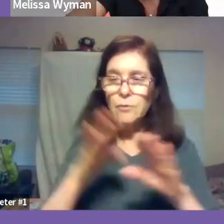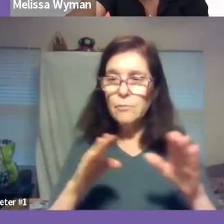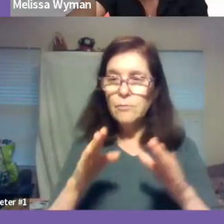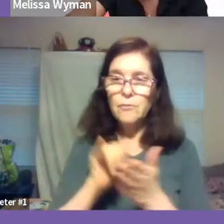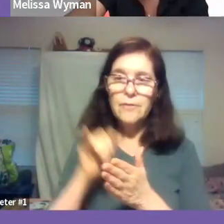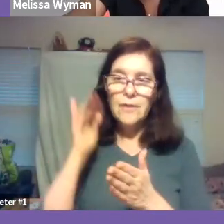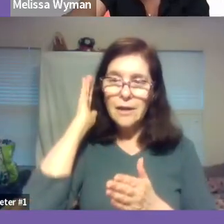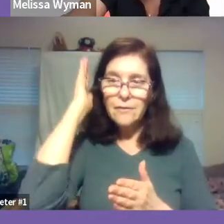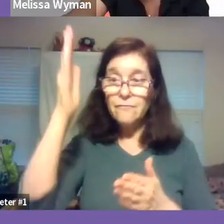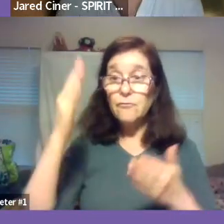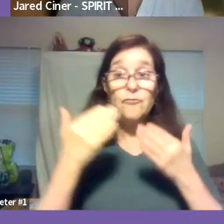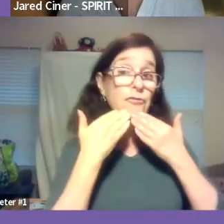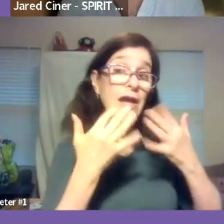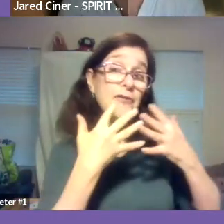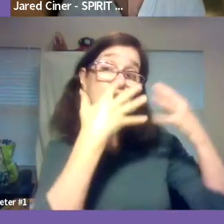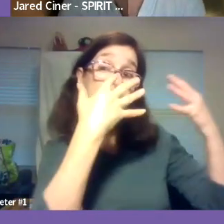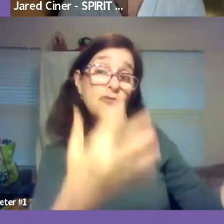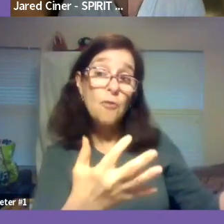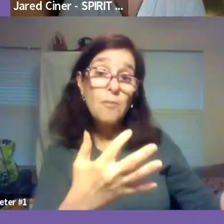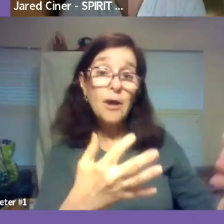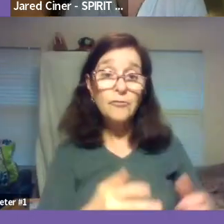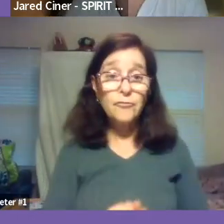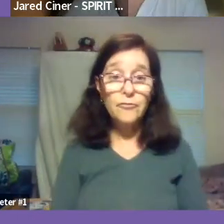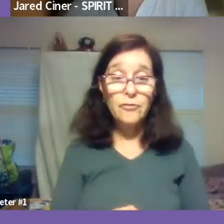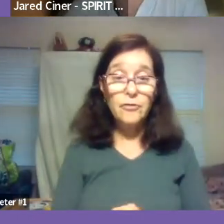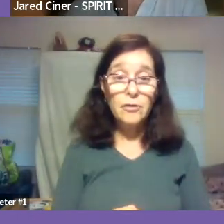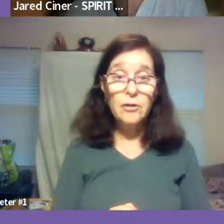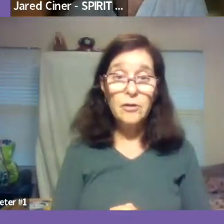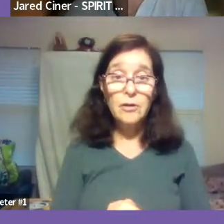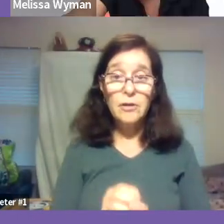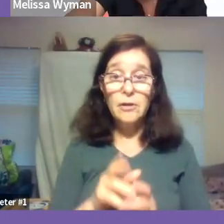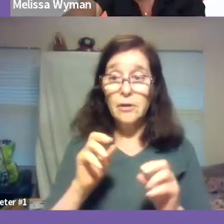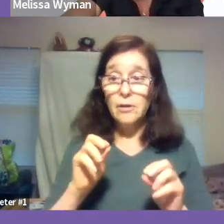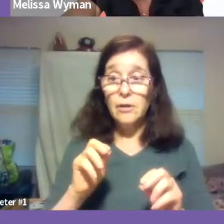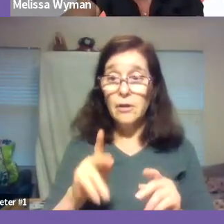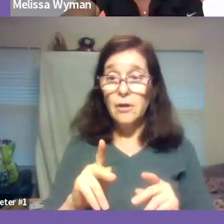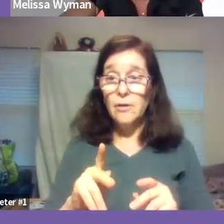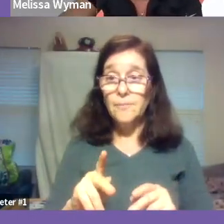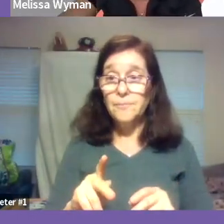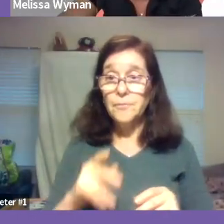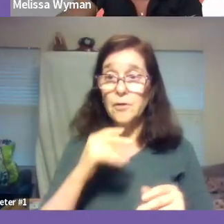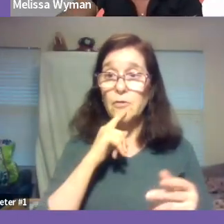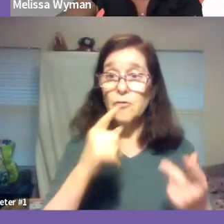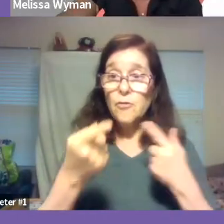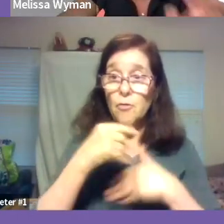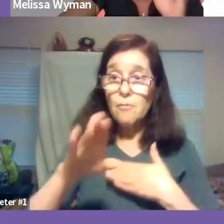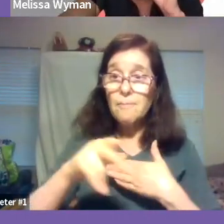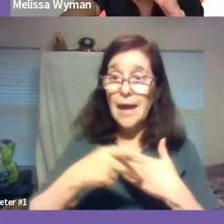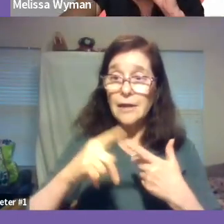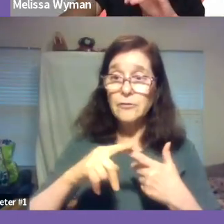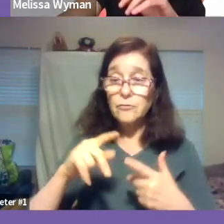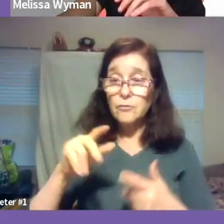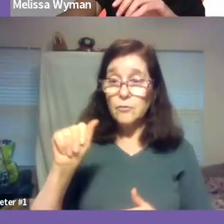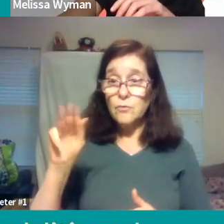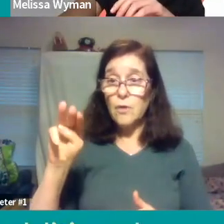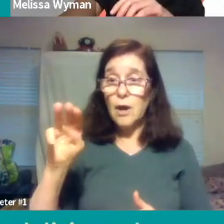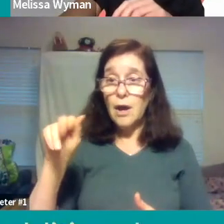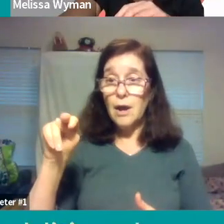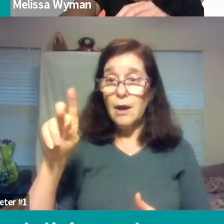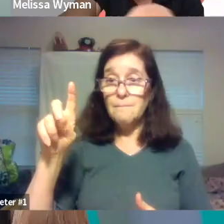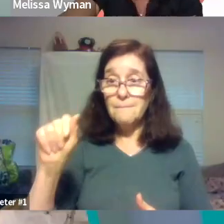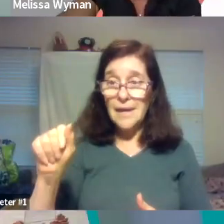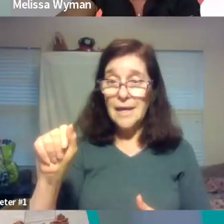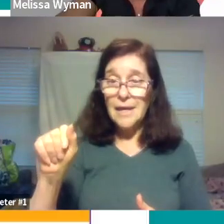much, Jared. All Thank right, we you. are going to go back to Amanda in Montgomery